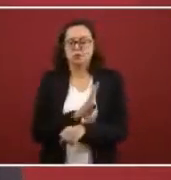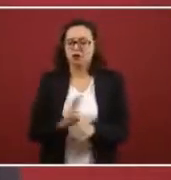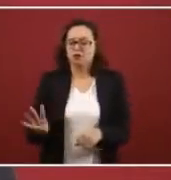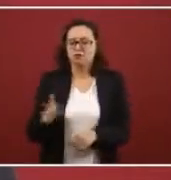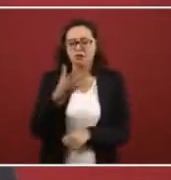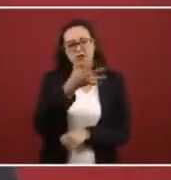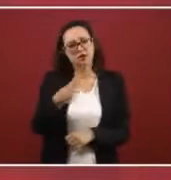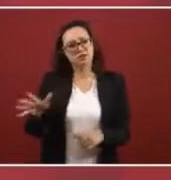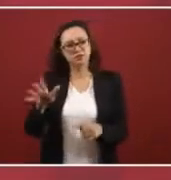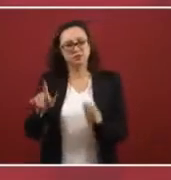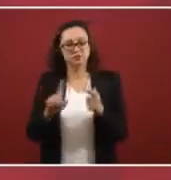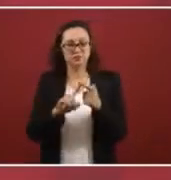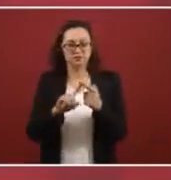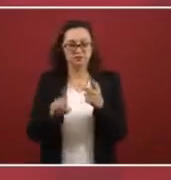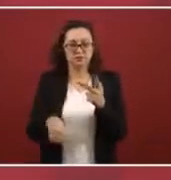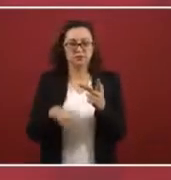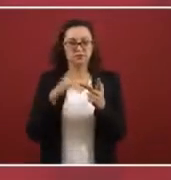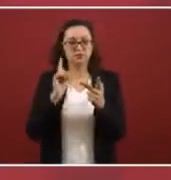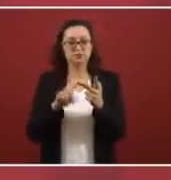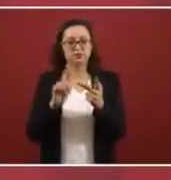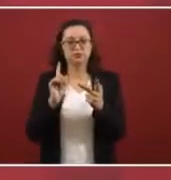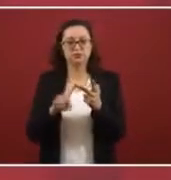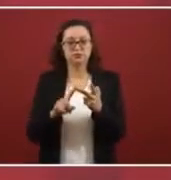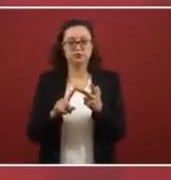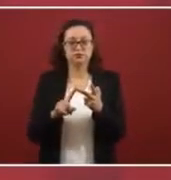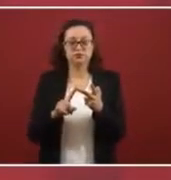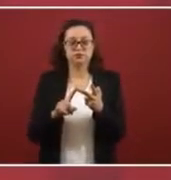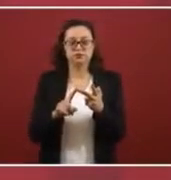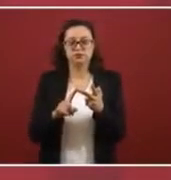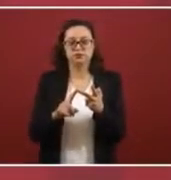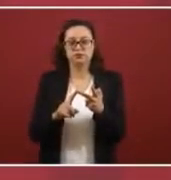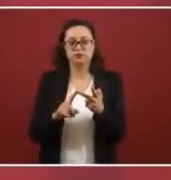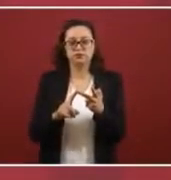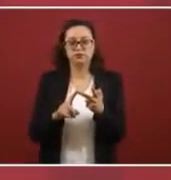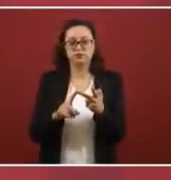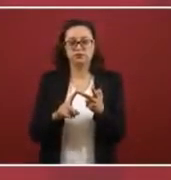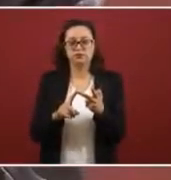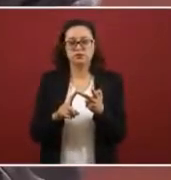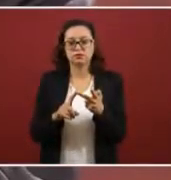the general benefits. And the other thing is the